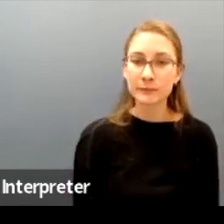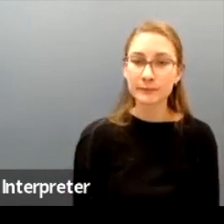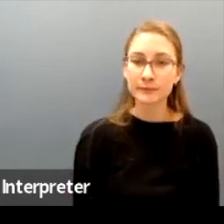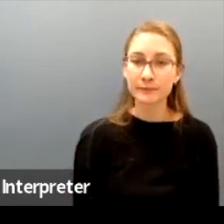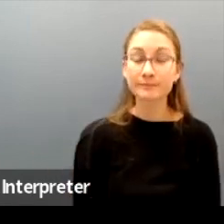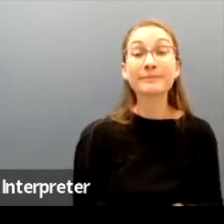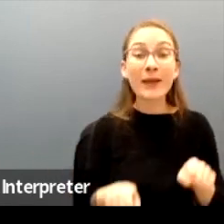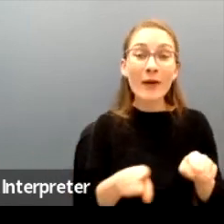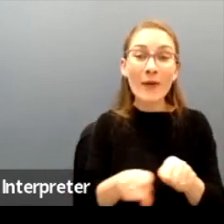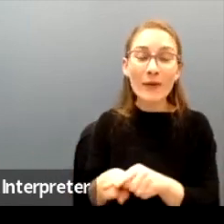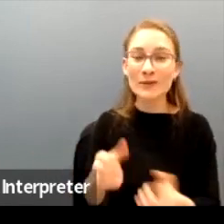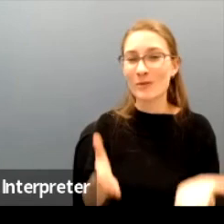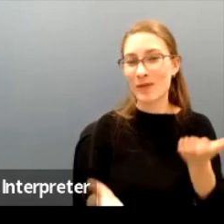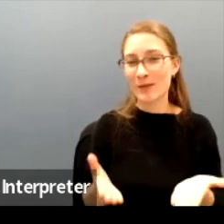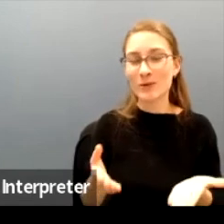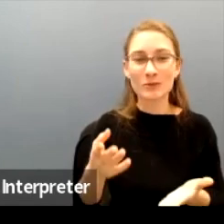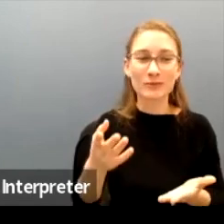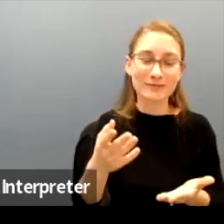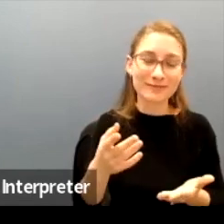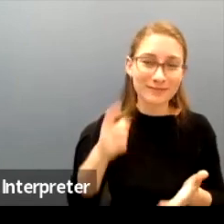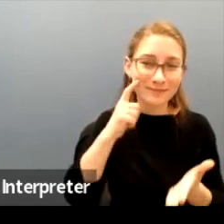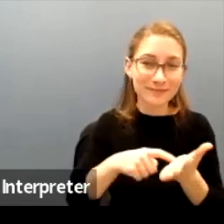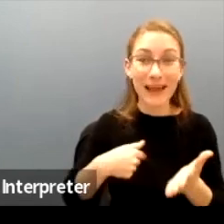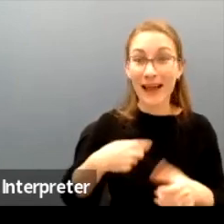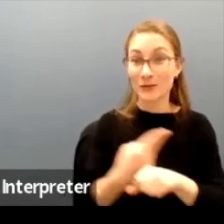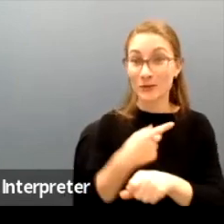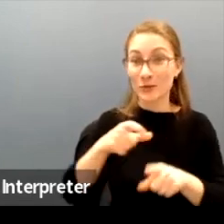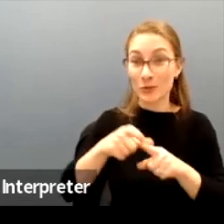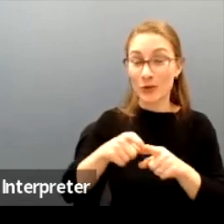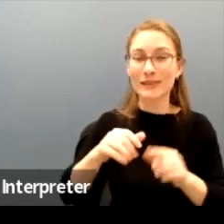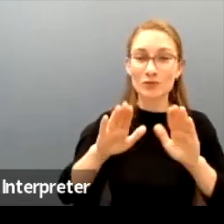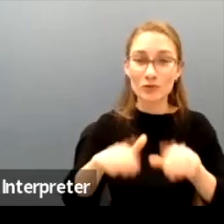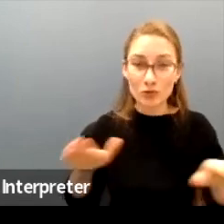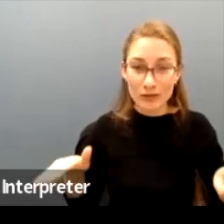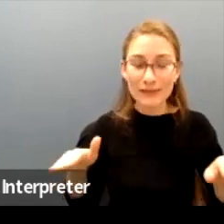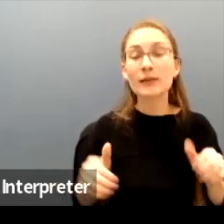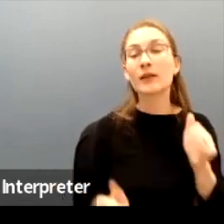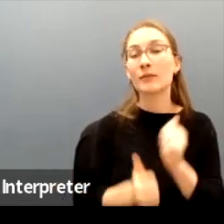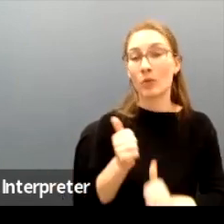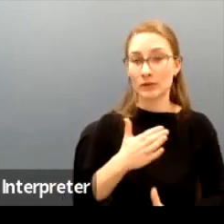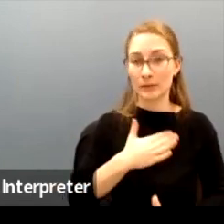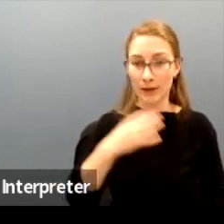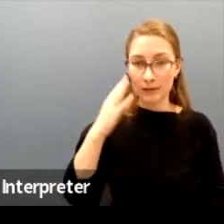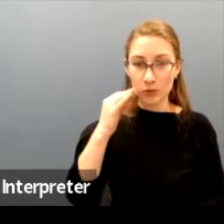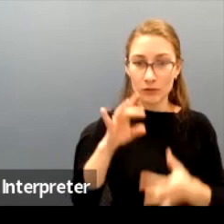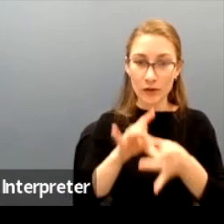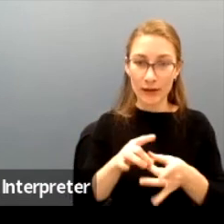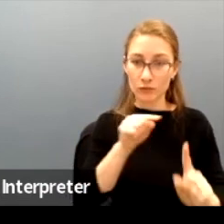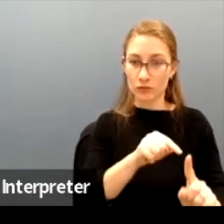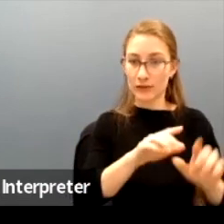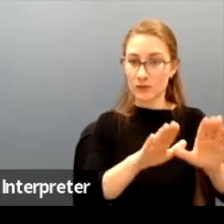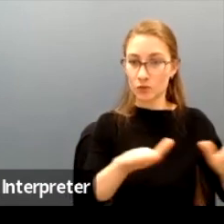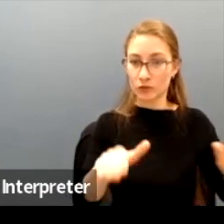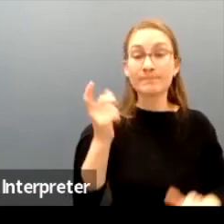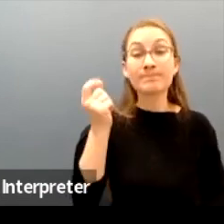might hear me say children a lot. That's just because I have most of my experience with children, but that doesn't mean that AAC